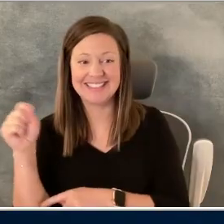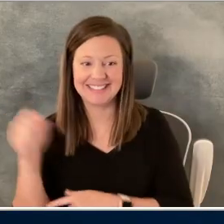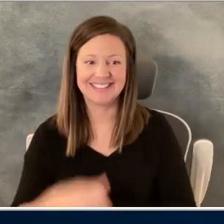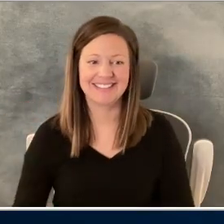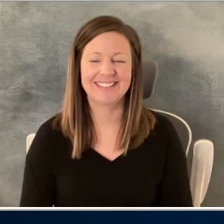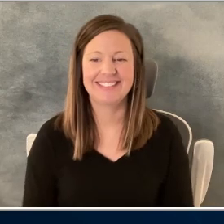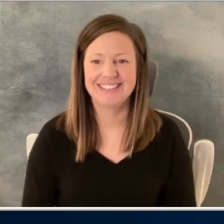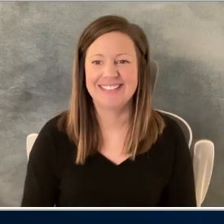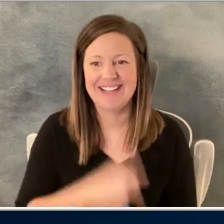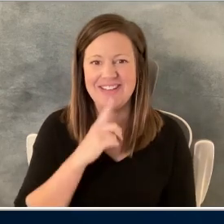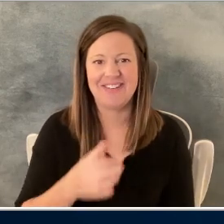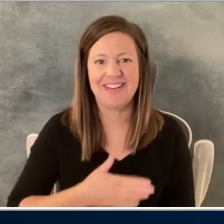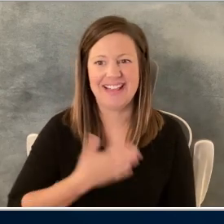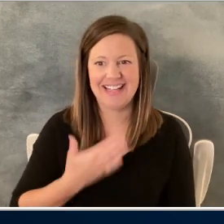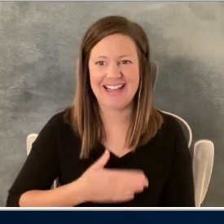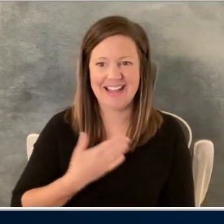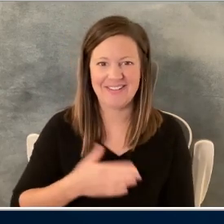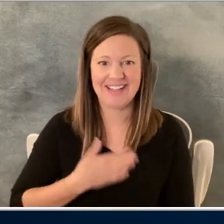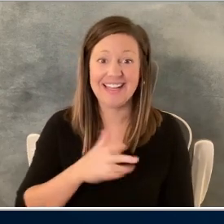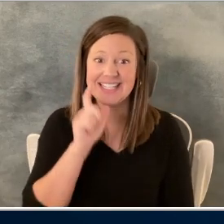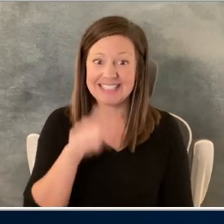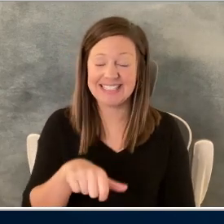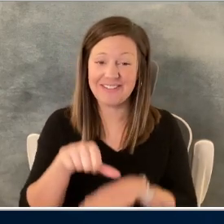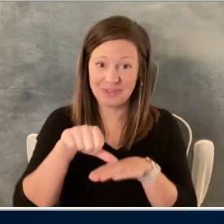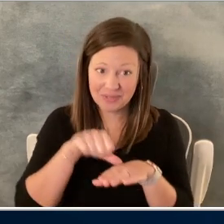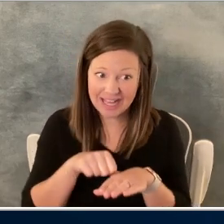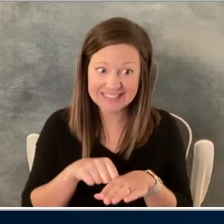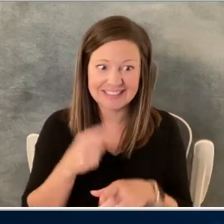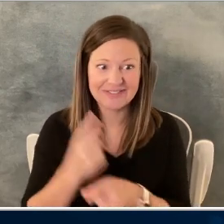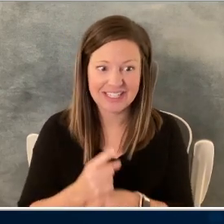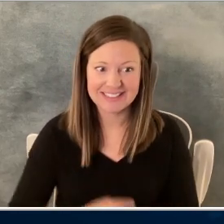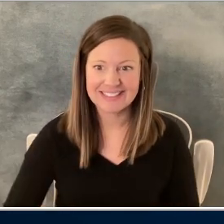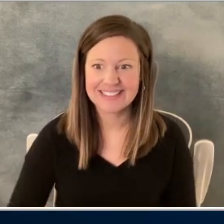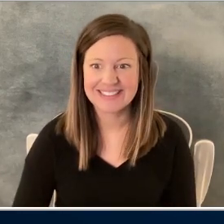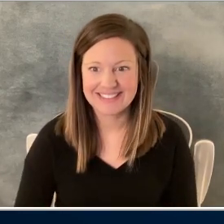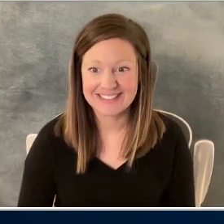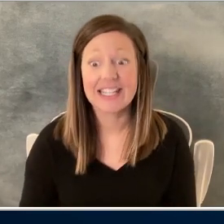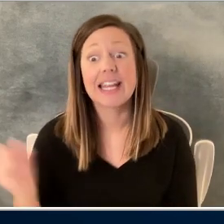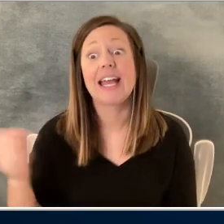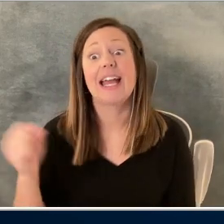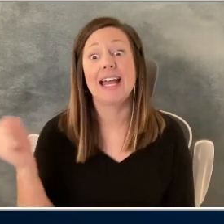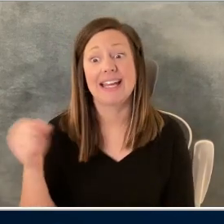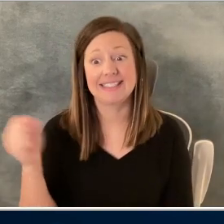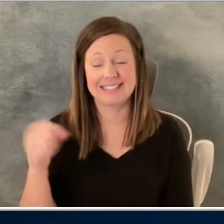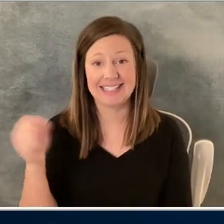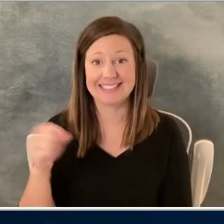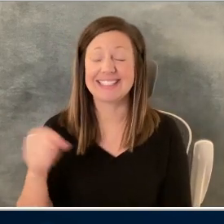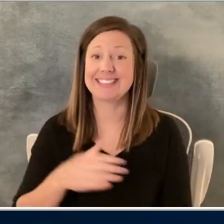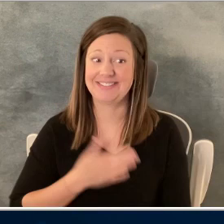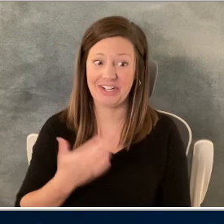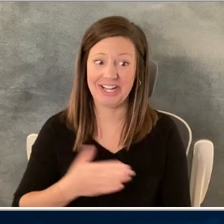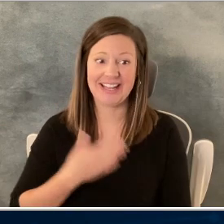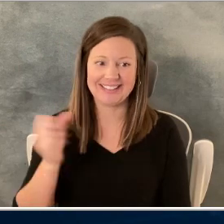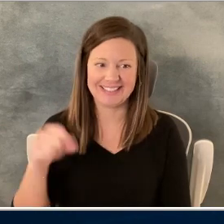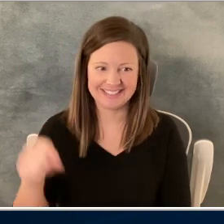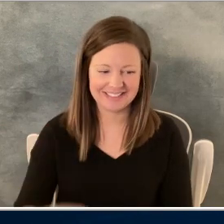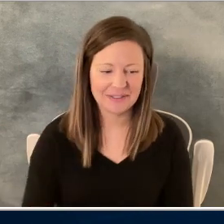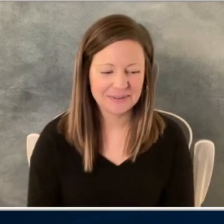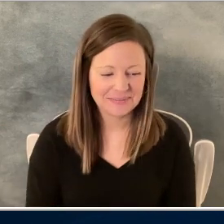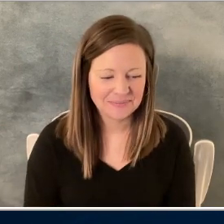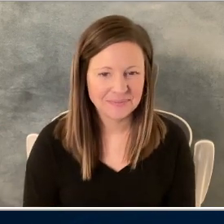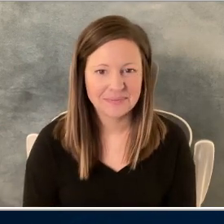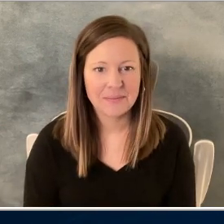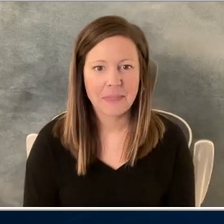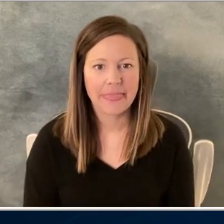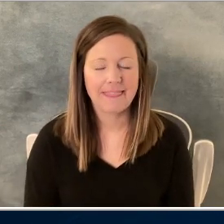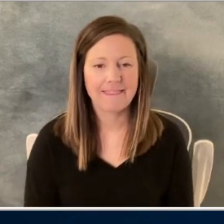we did not have to cut in. We're glad we did not have to cut inside you, right, Ken? Yes, very glad. Yes. I know he might be able to live it